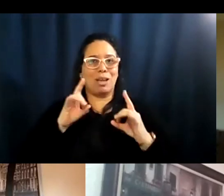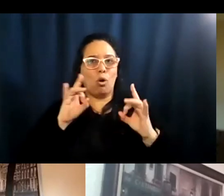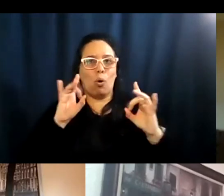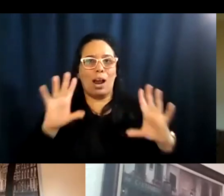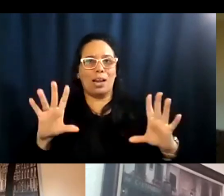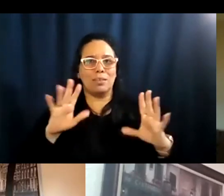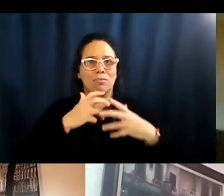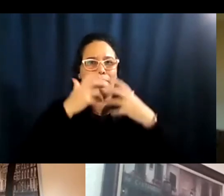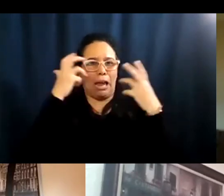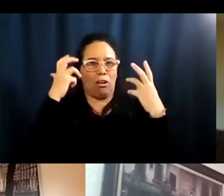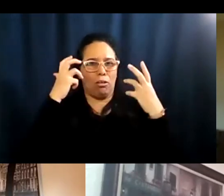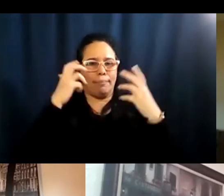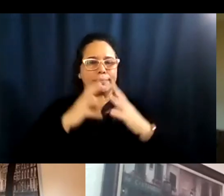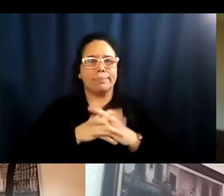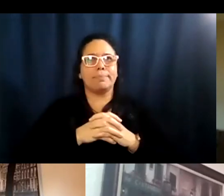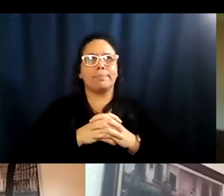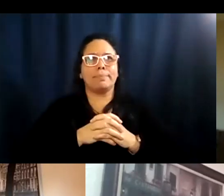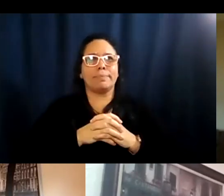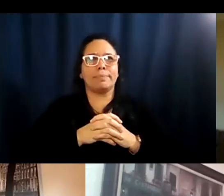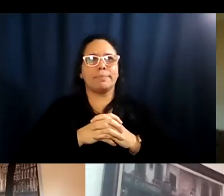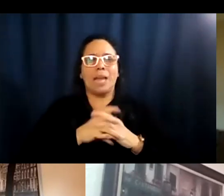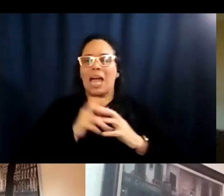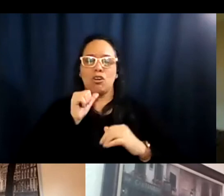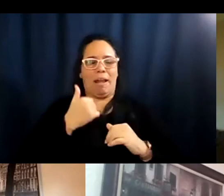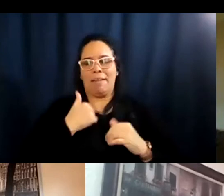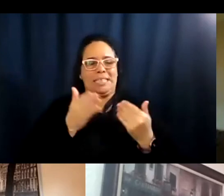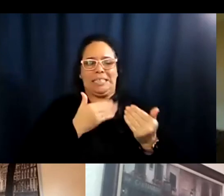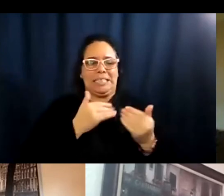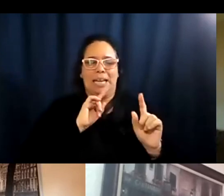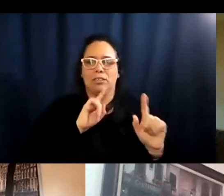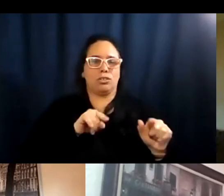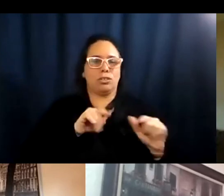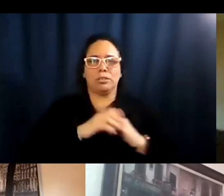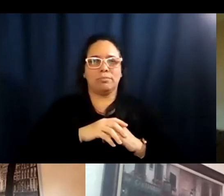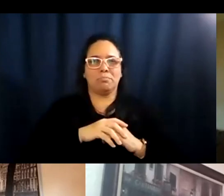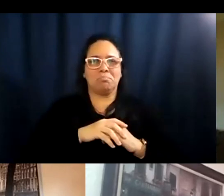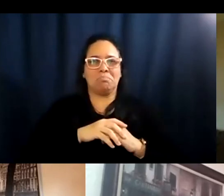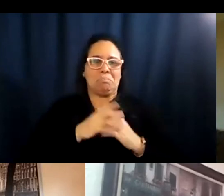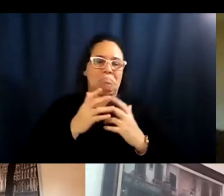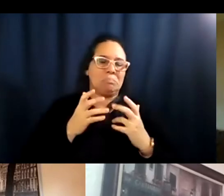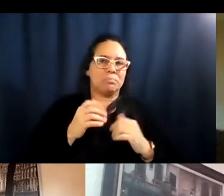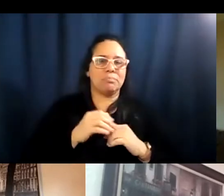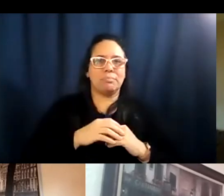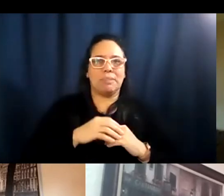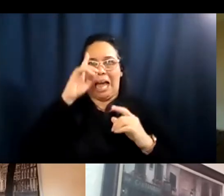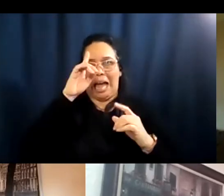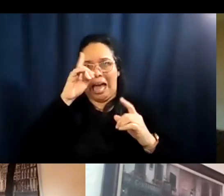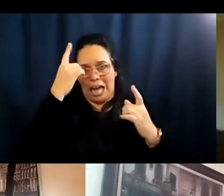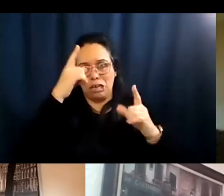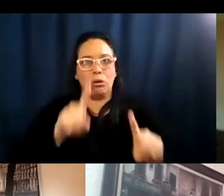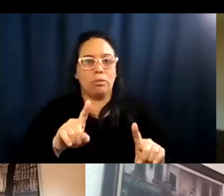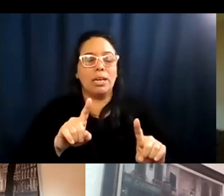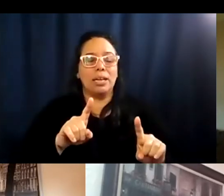anger. I don't have an easy answer to this. I don't necessarily disagree that those are the steps that we need to